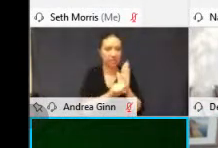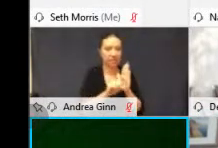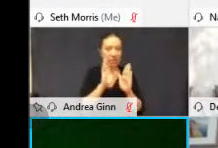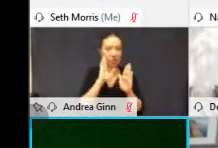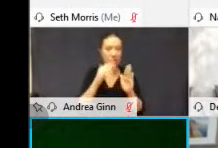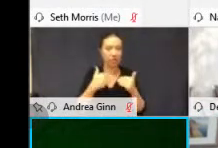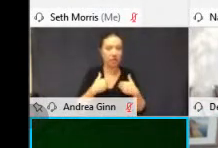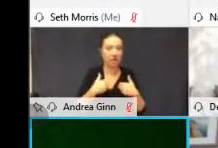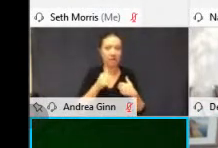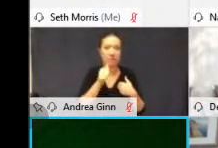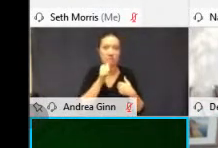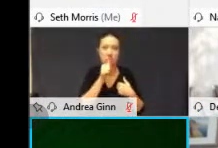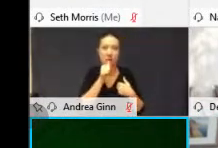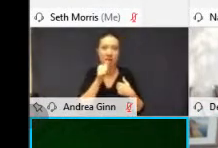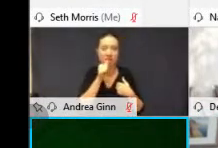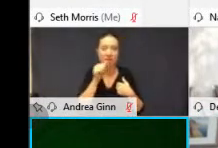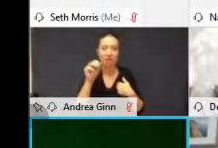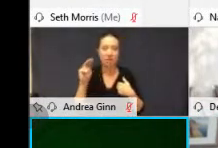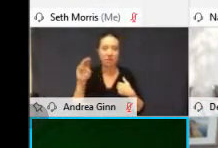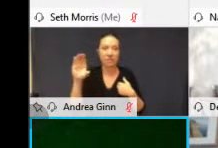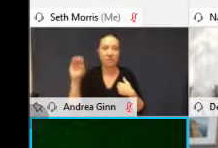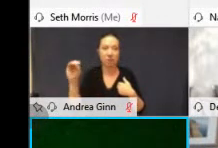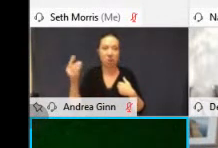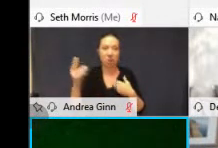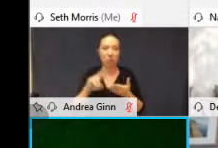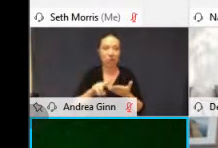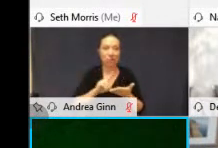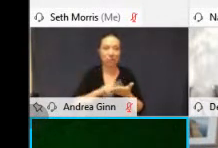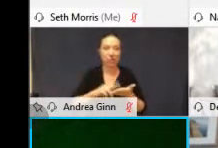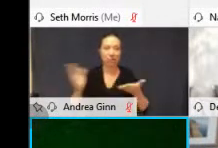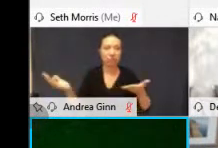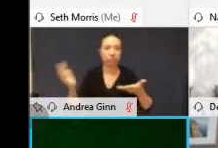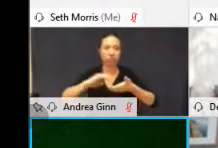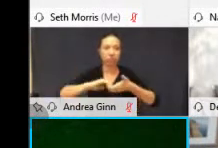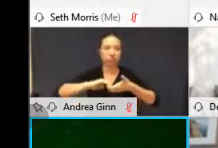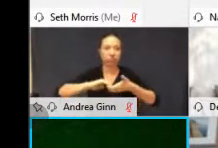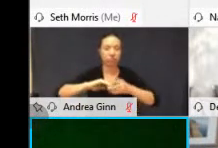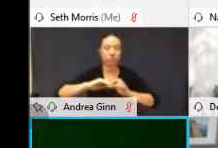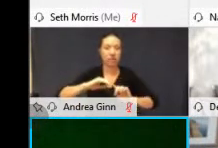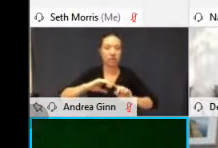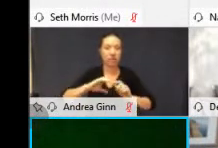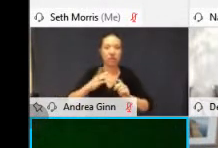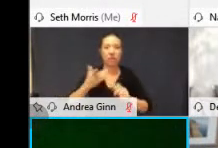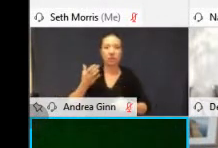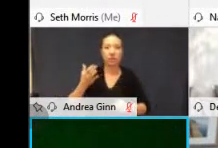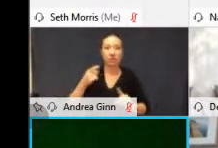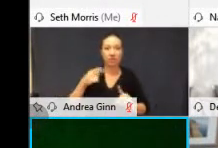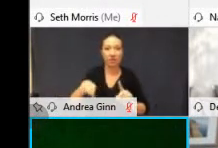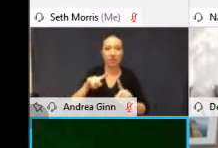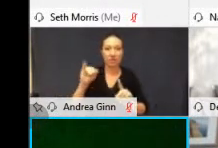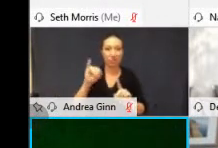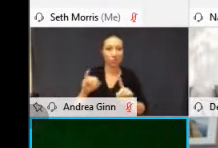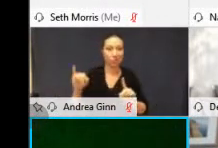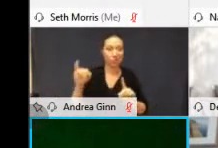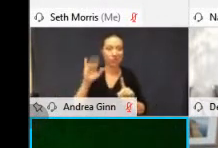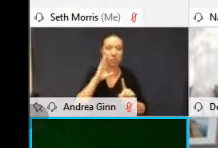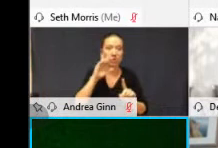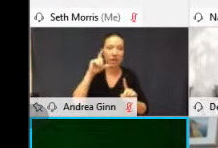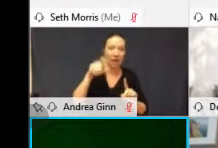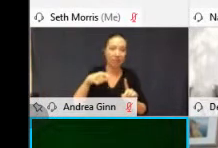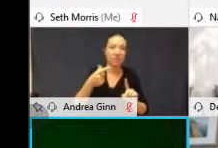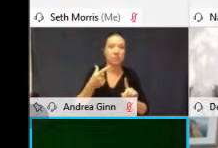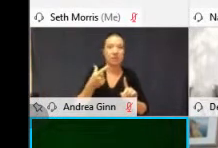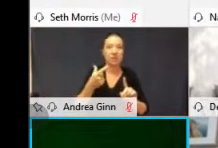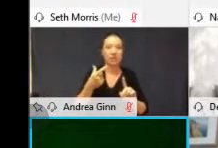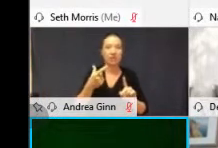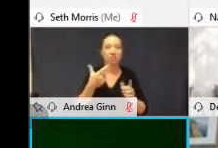care organizations. The benefits under this program would have to be at least as generous as marketplace